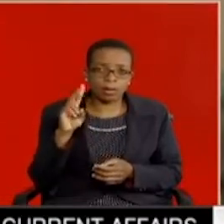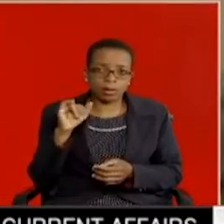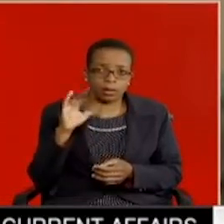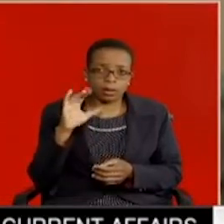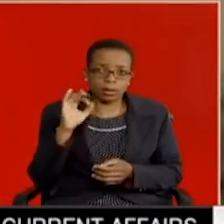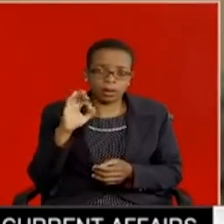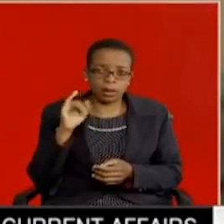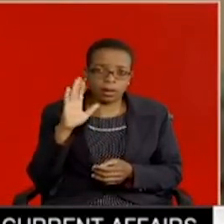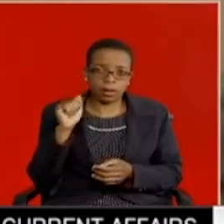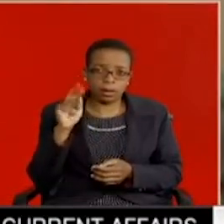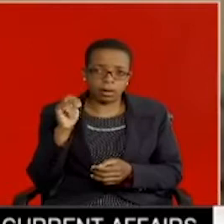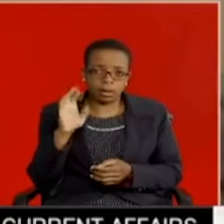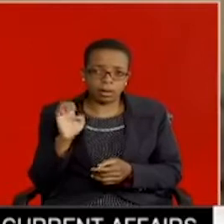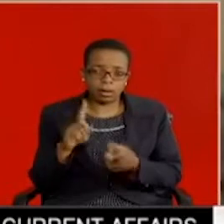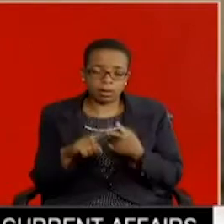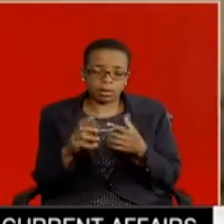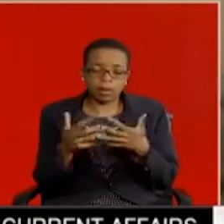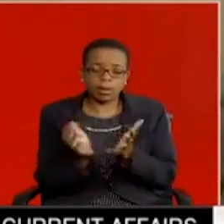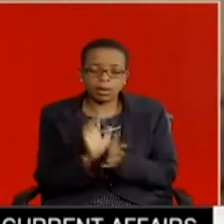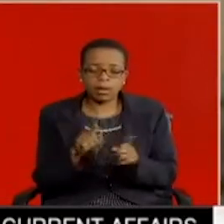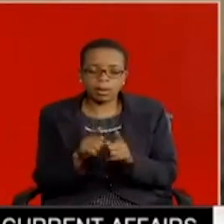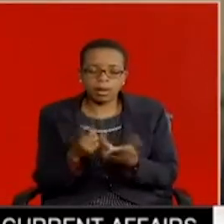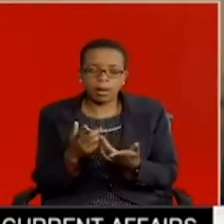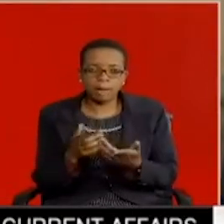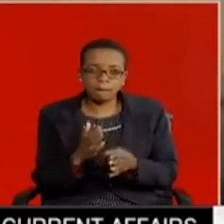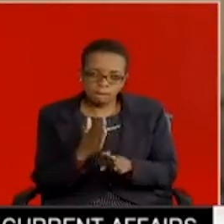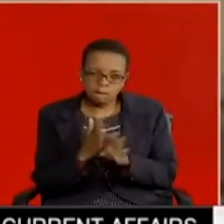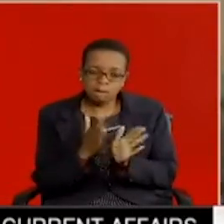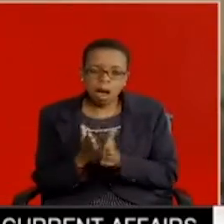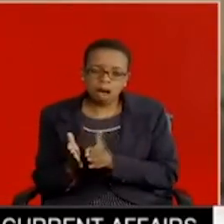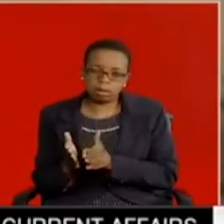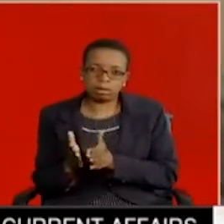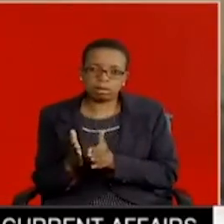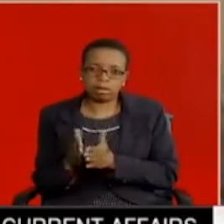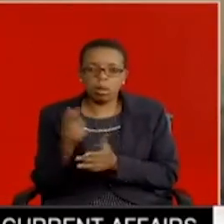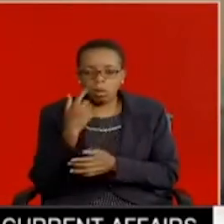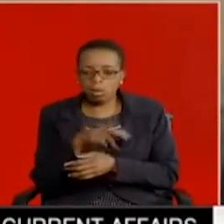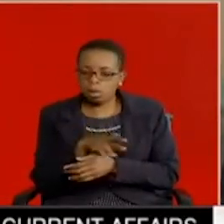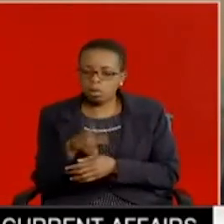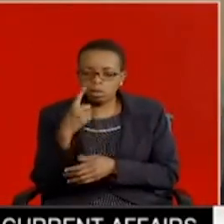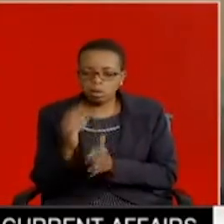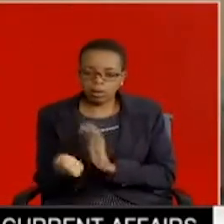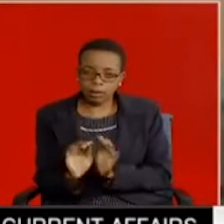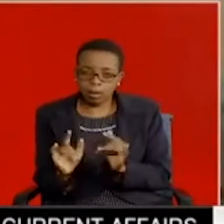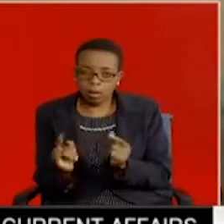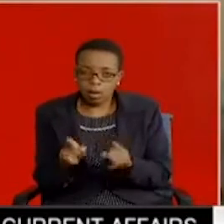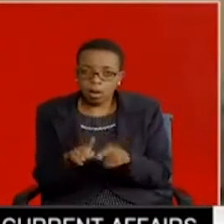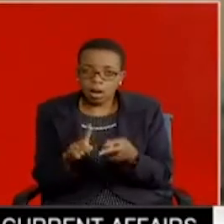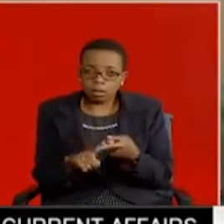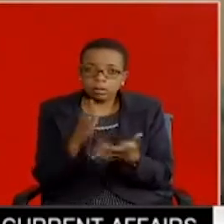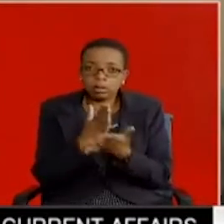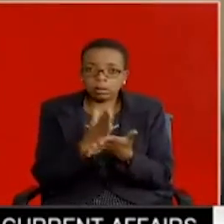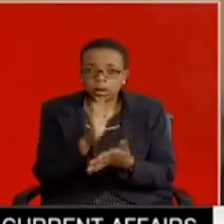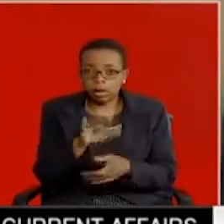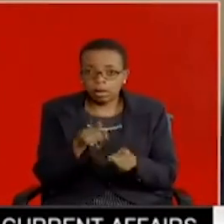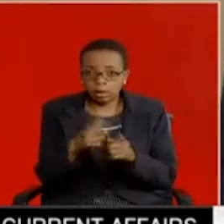Trials Committee will implement vaccine vigilance plans to monitor the safety and effectiveness